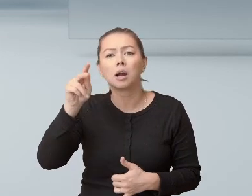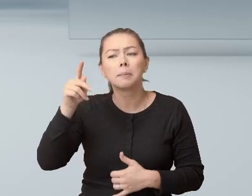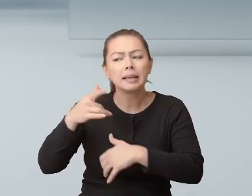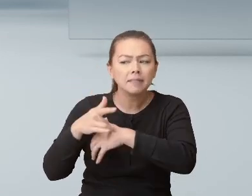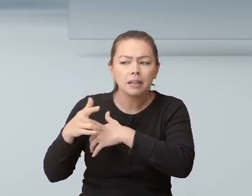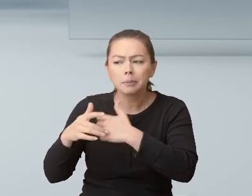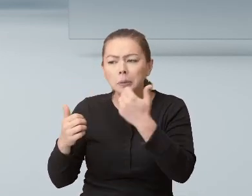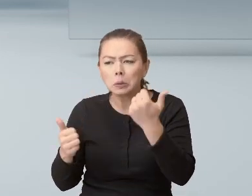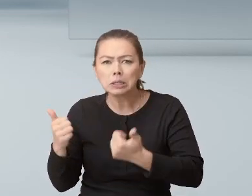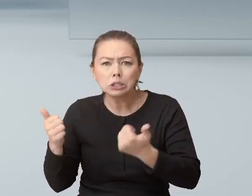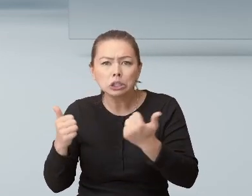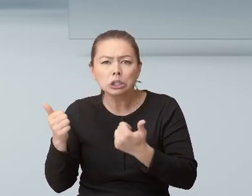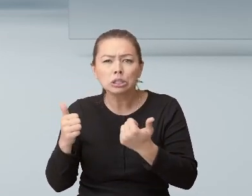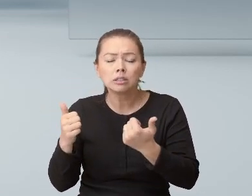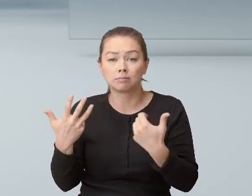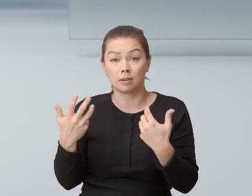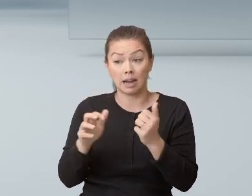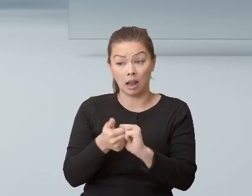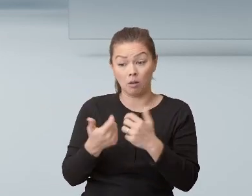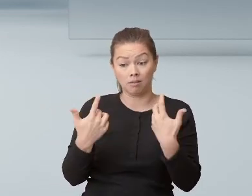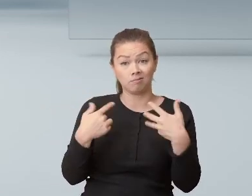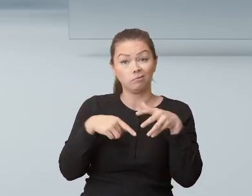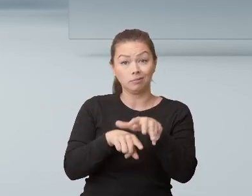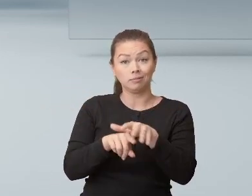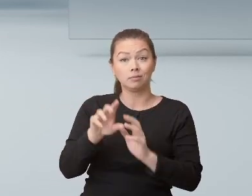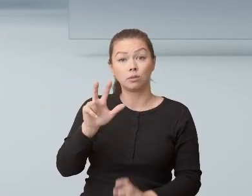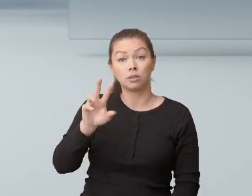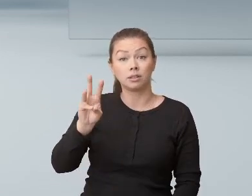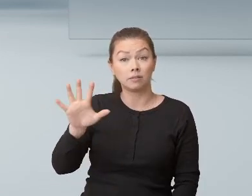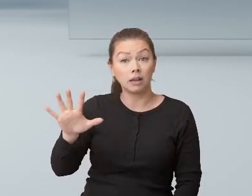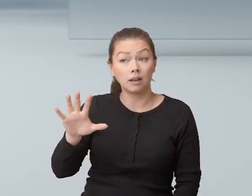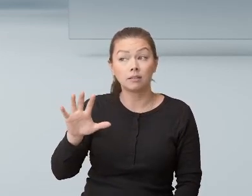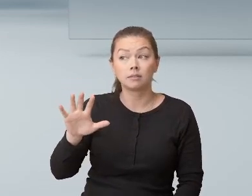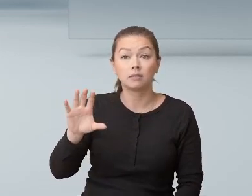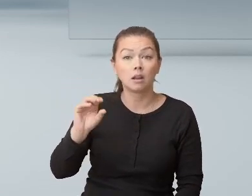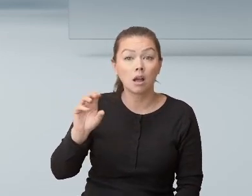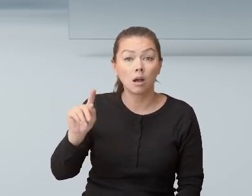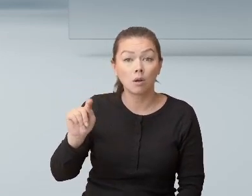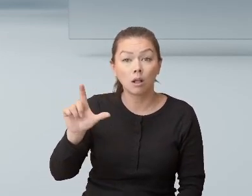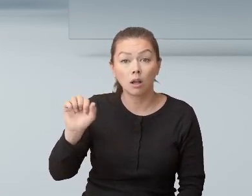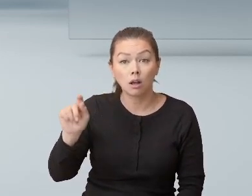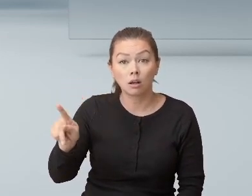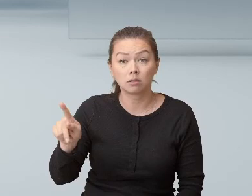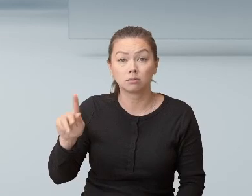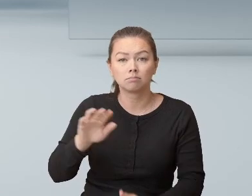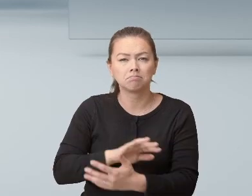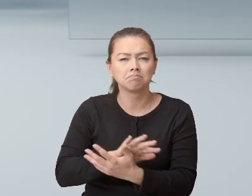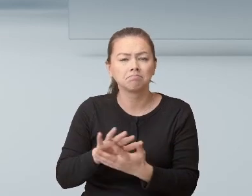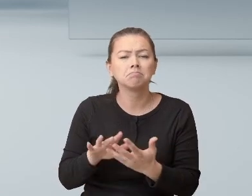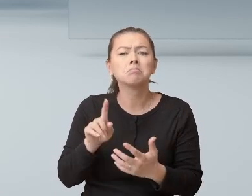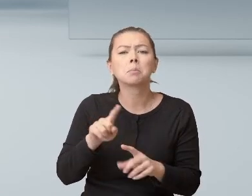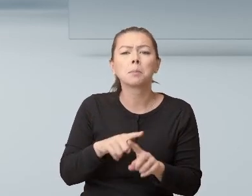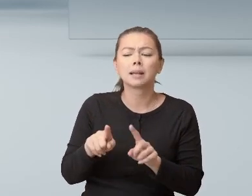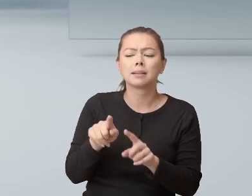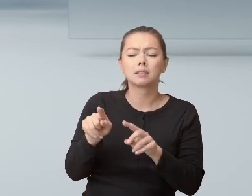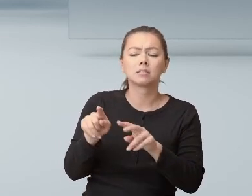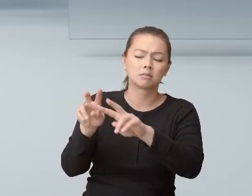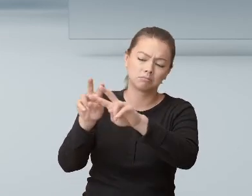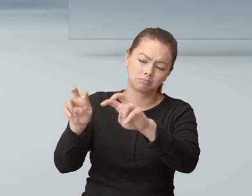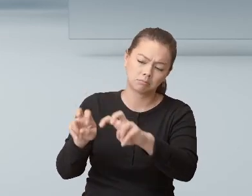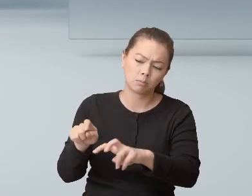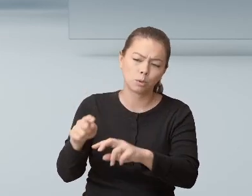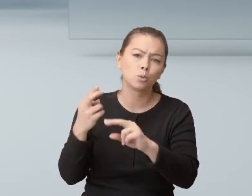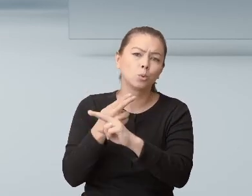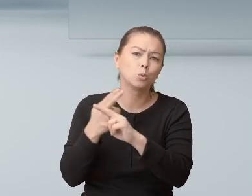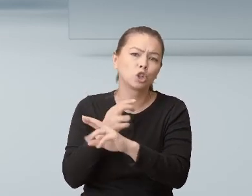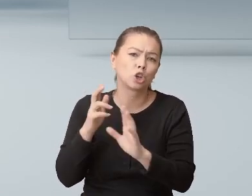the 365 stack and the outlook on that. But what are your users going to need? What do they need to be more mobile?